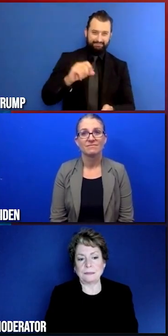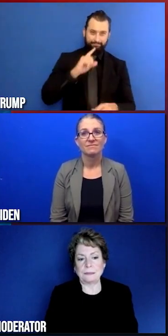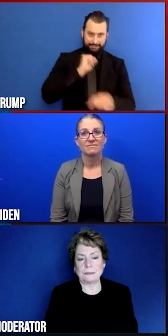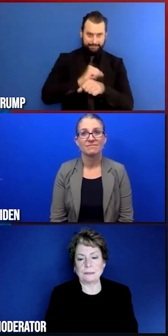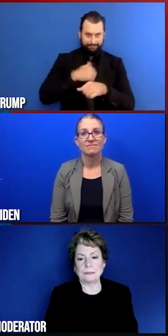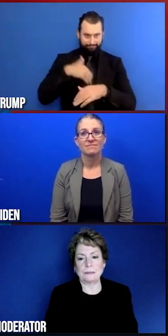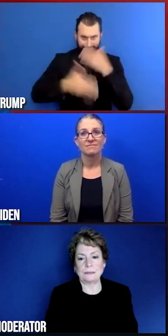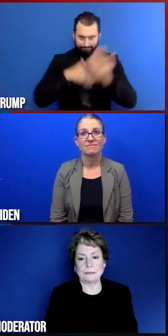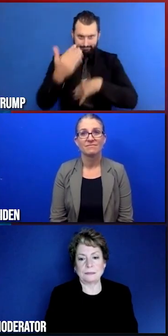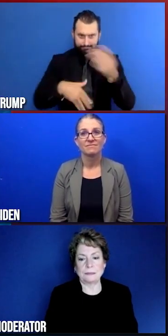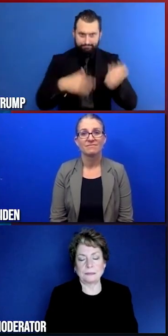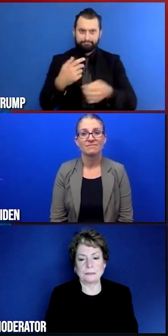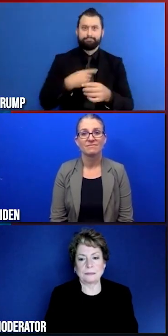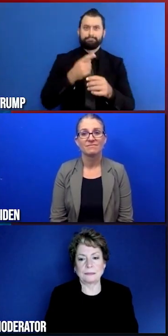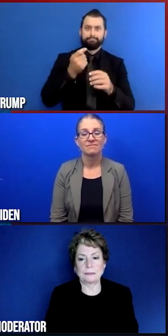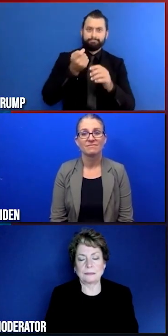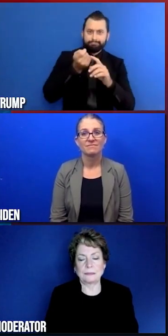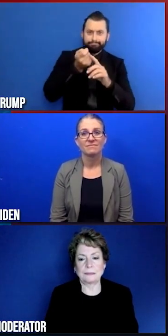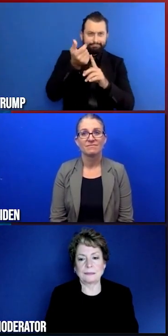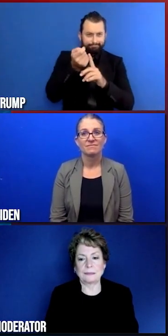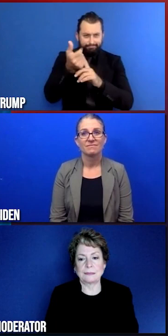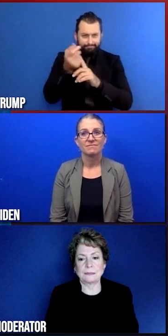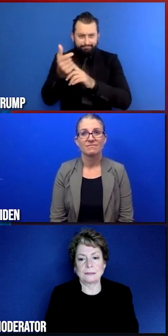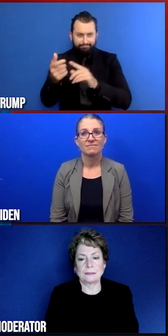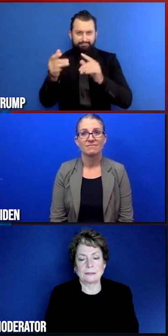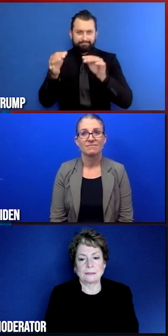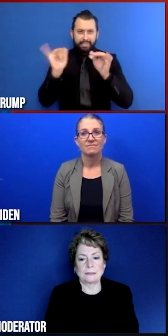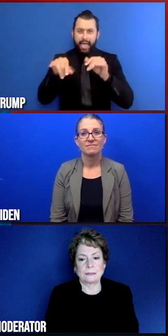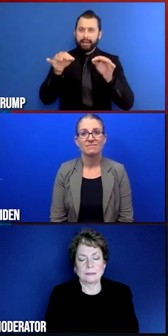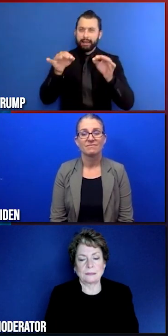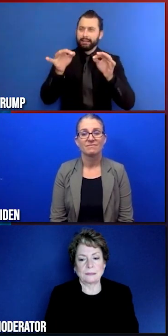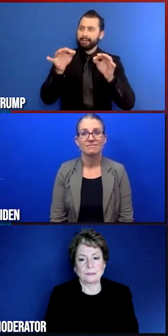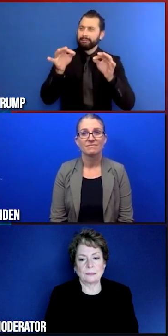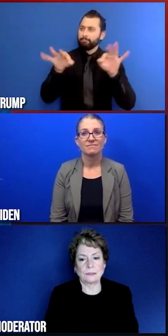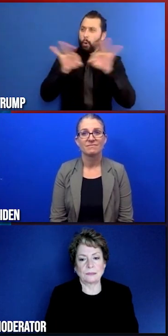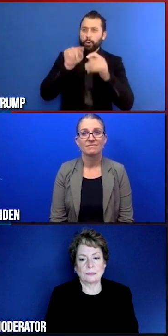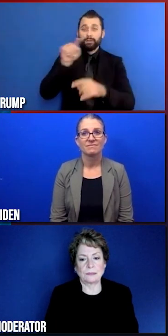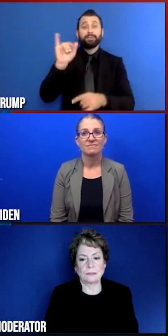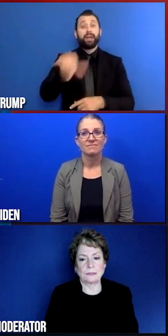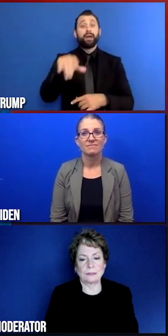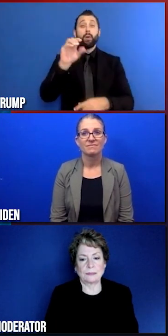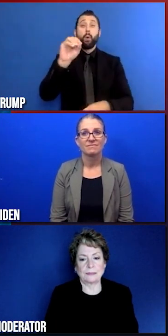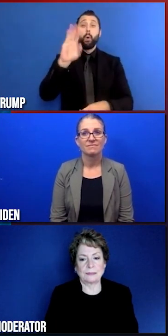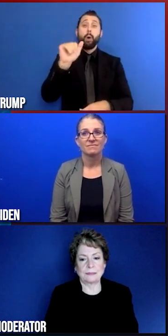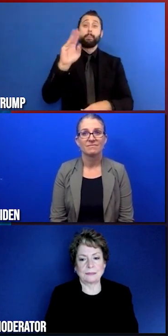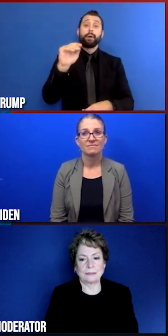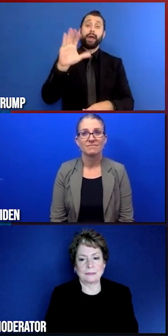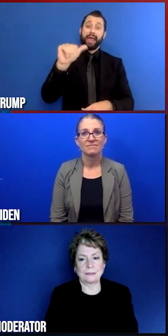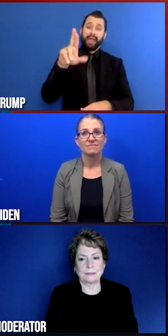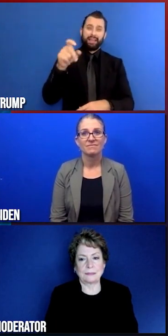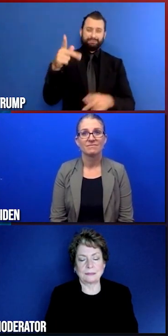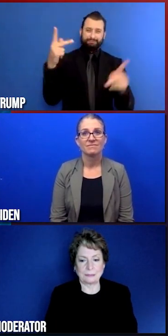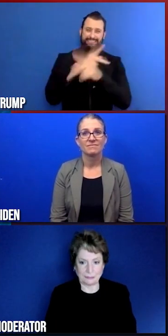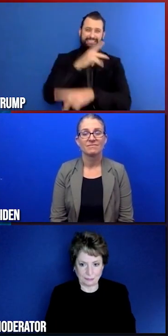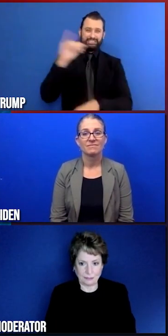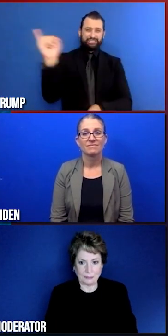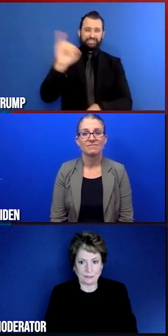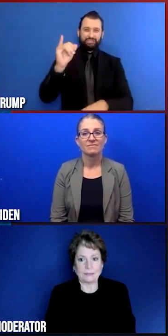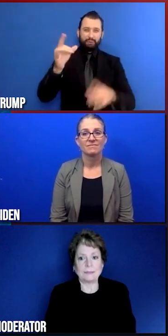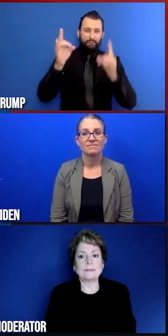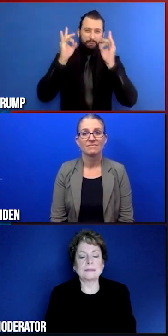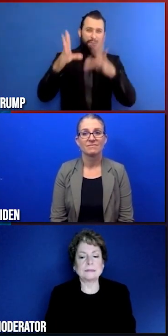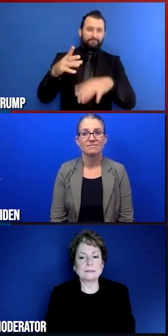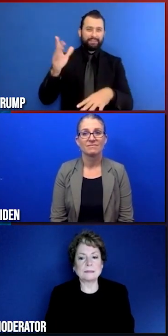have to pay a fortune for the privilege of not having to pay for bad health insurance. I terminated. It's gone. Now it's in